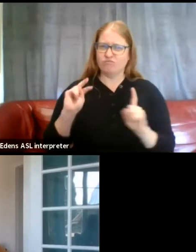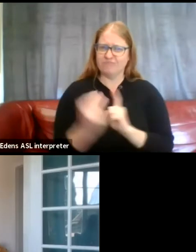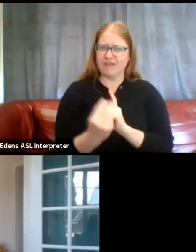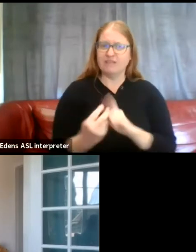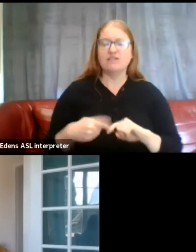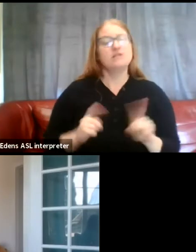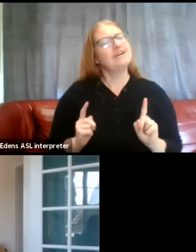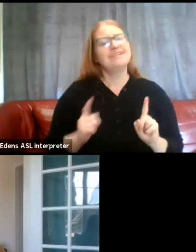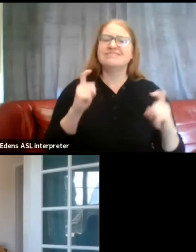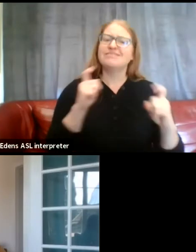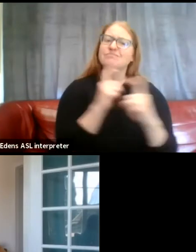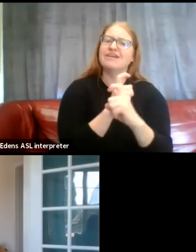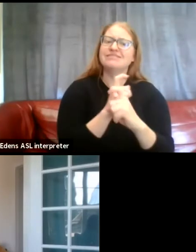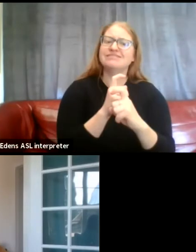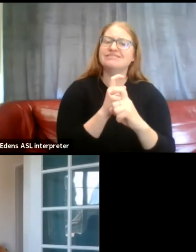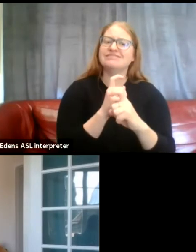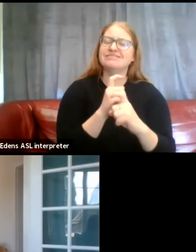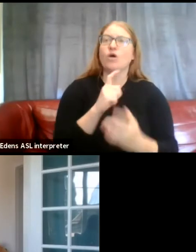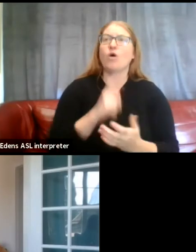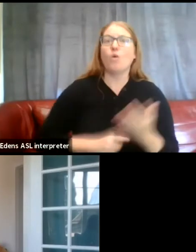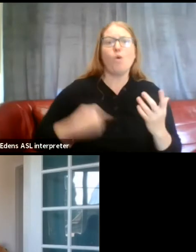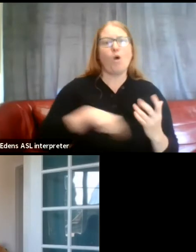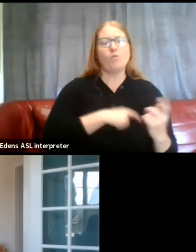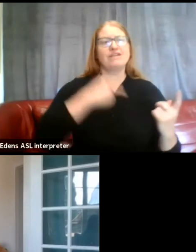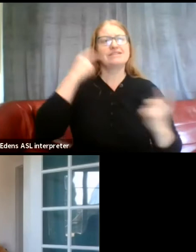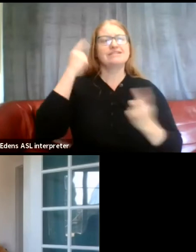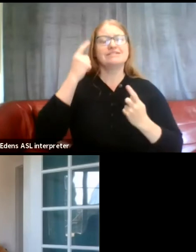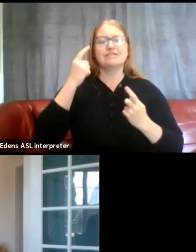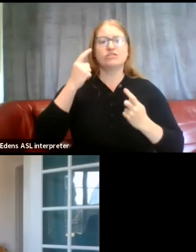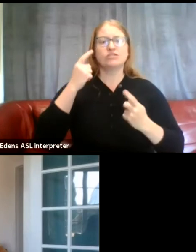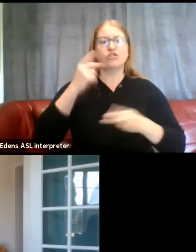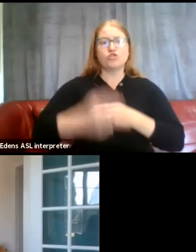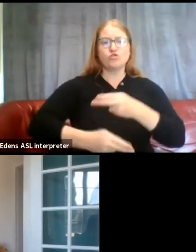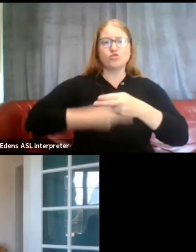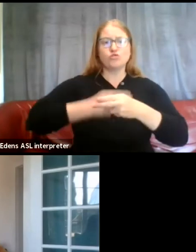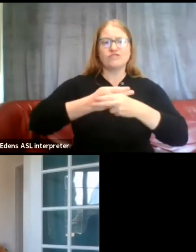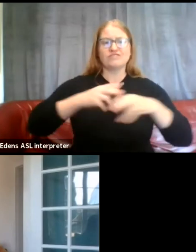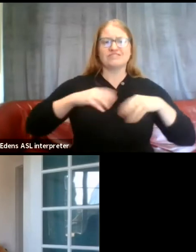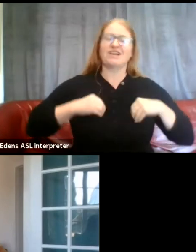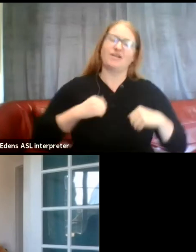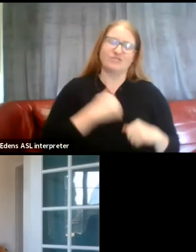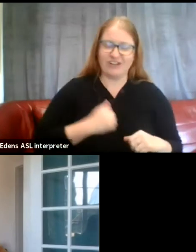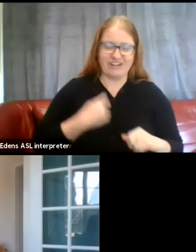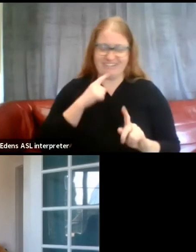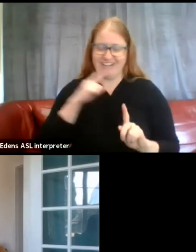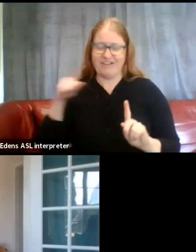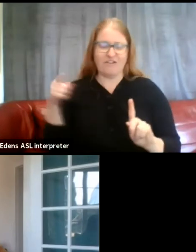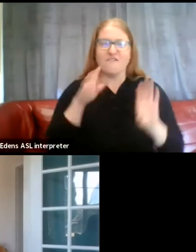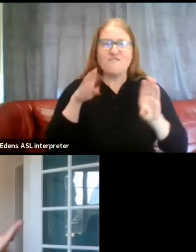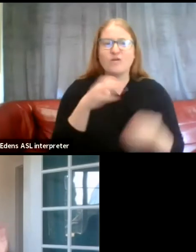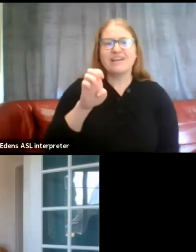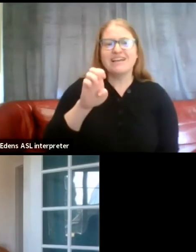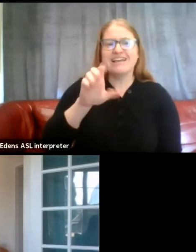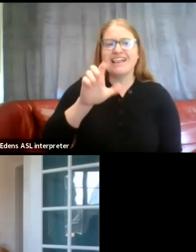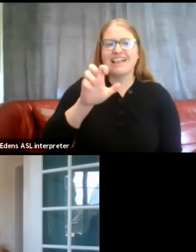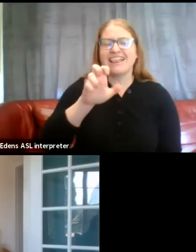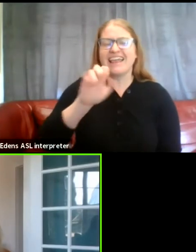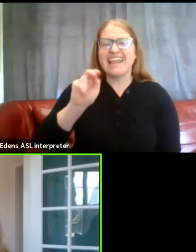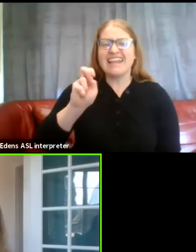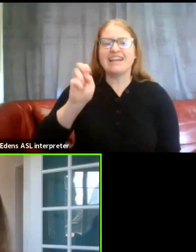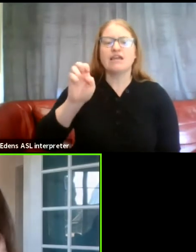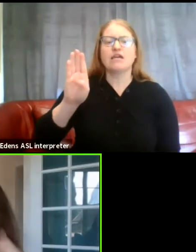it's complicated what's considered universal. I'm sorry to skip to Elaine Bennis, but I'm just gonna, is it okay if I just...